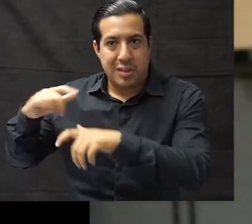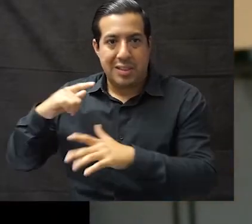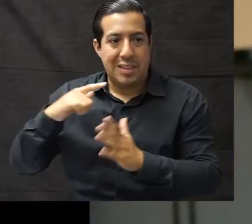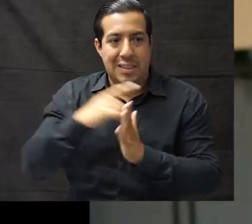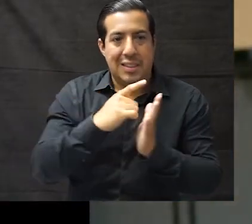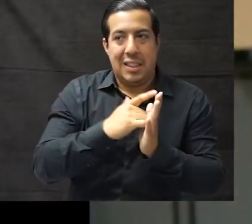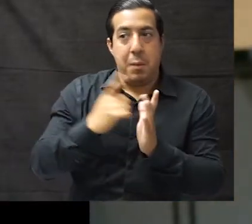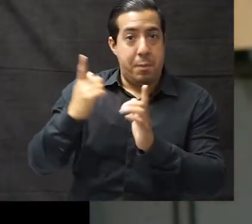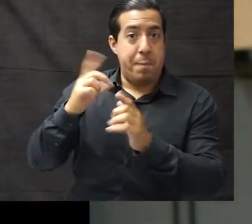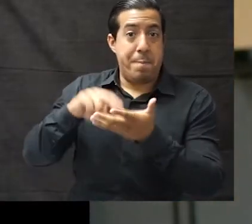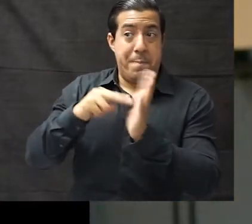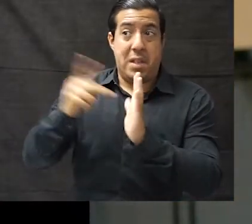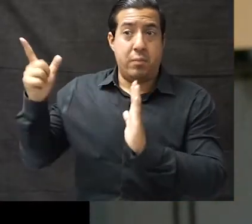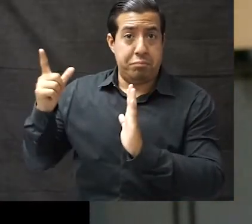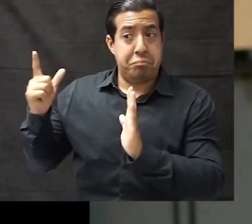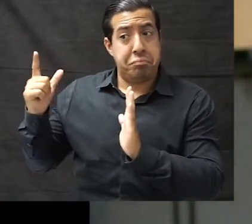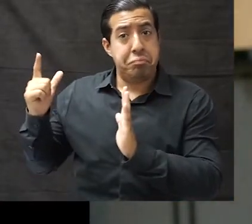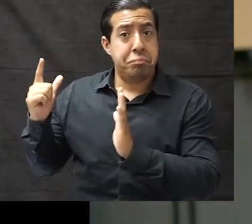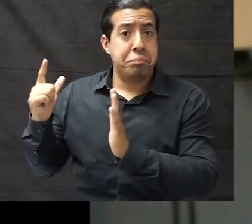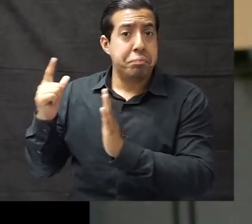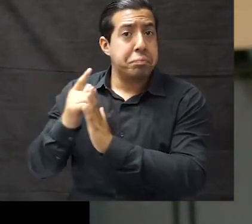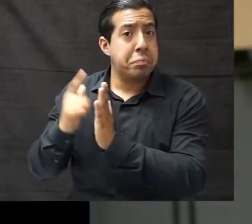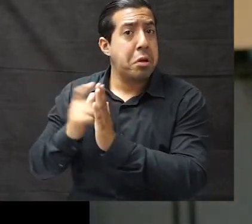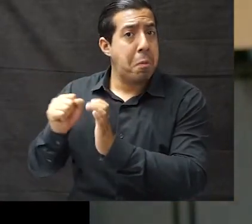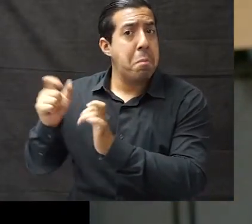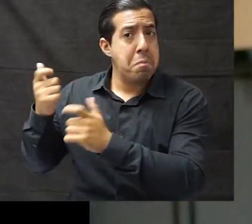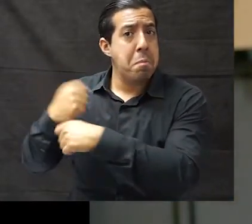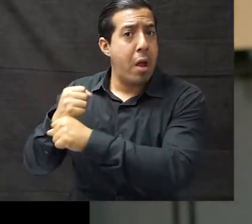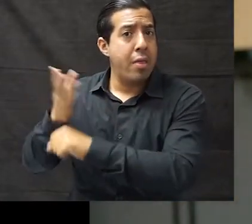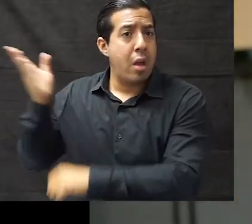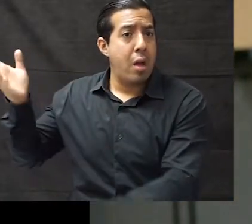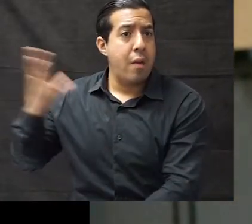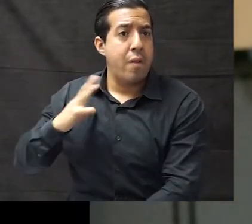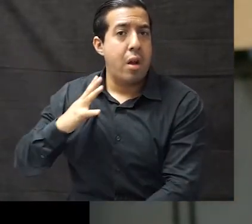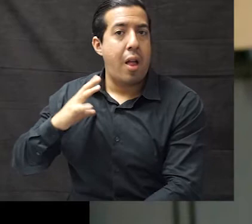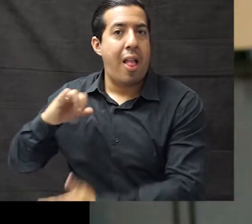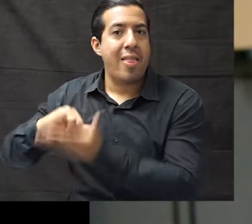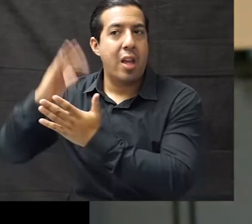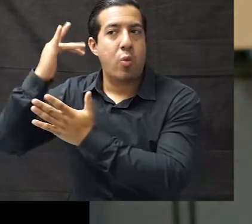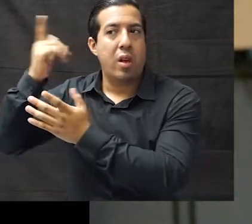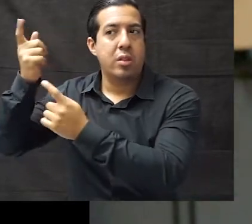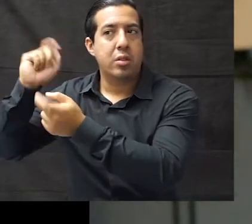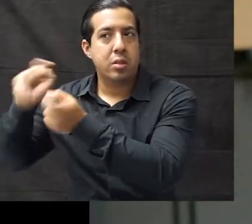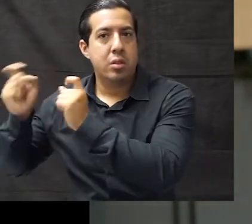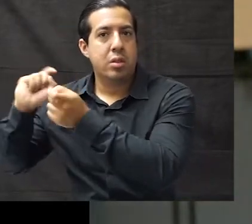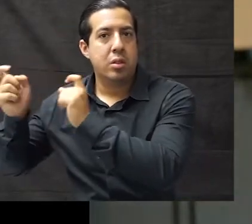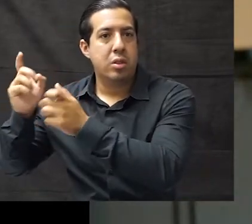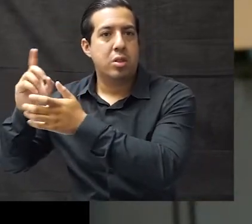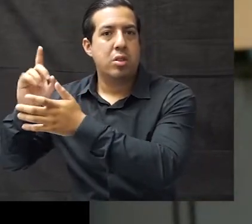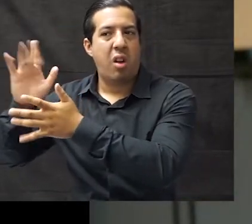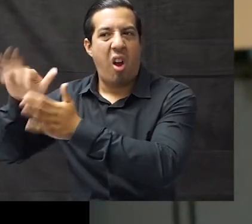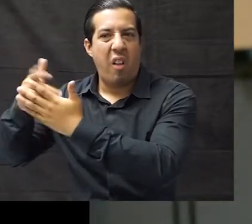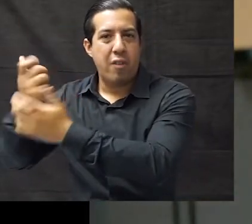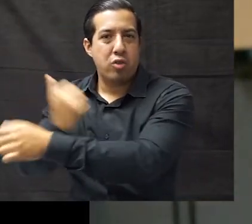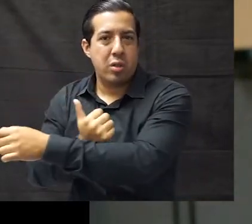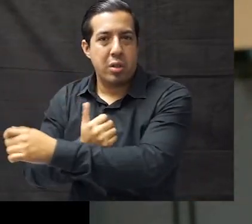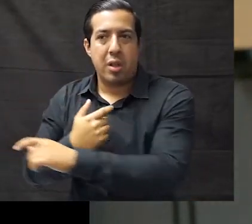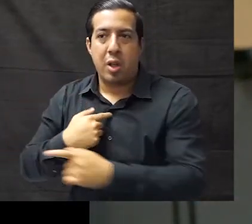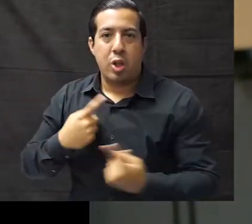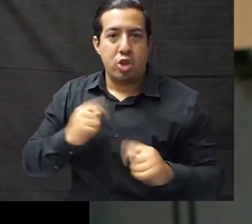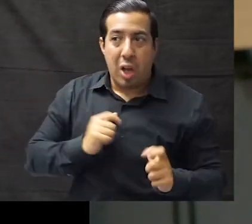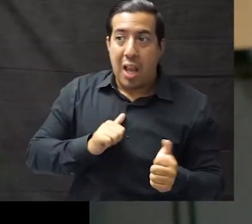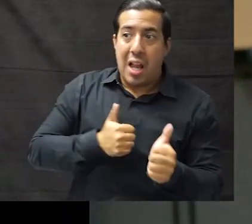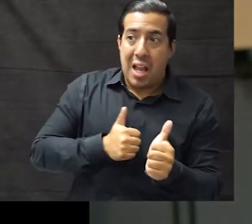craft legislation to catch as many of the drugs as we can, but they keep changing. There's potential, I'm sorry? Well, what about the